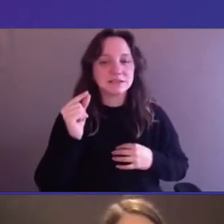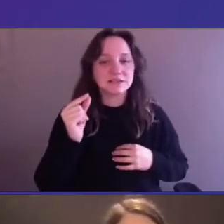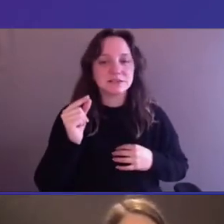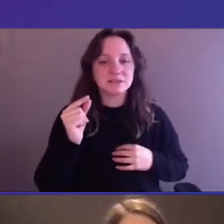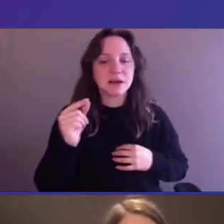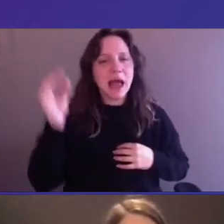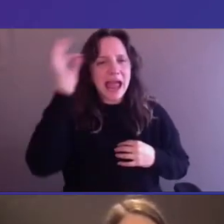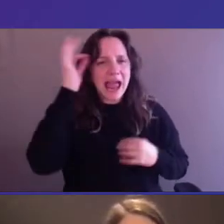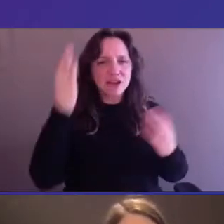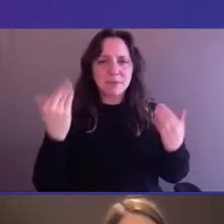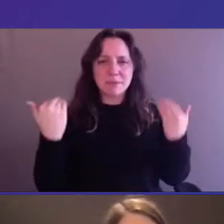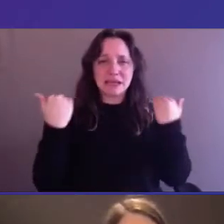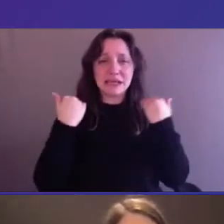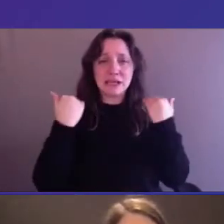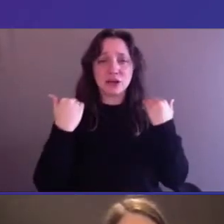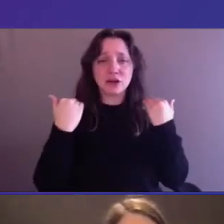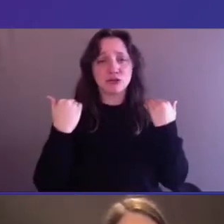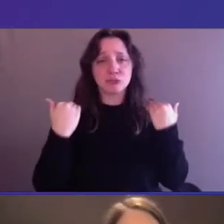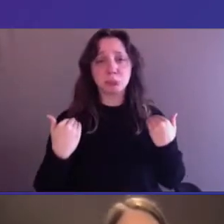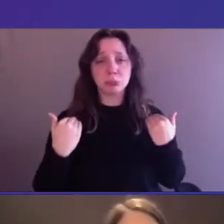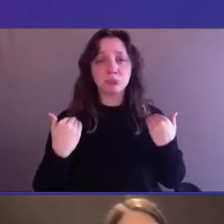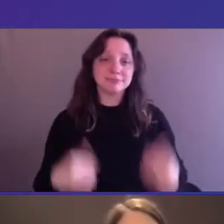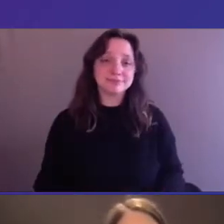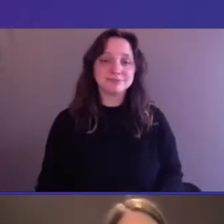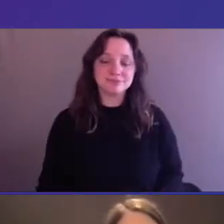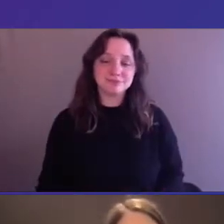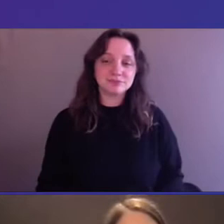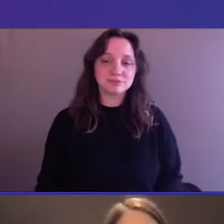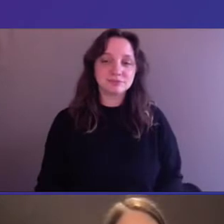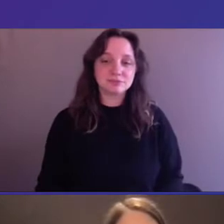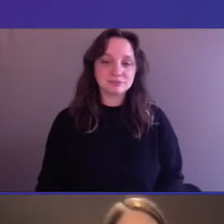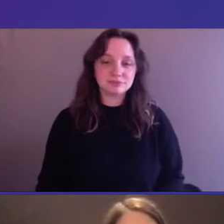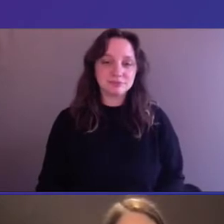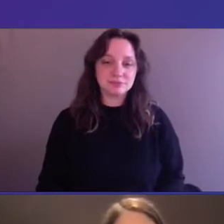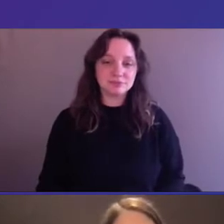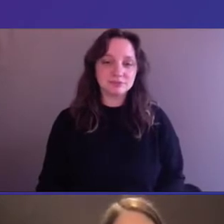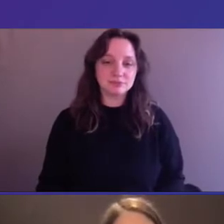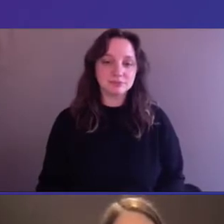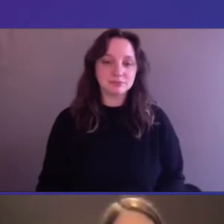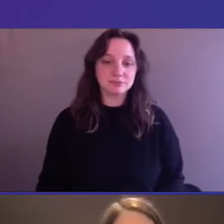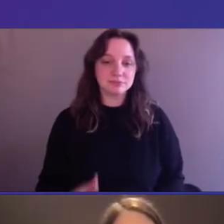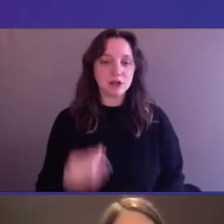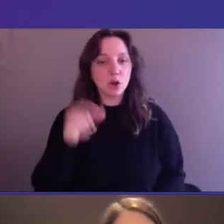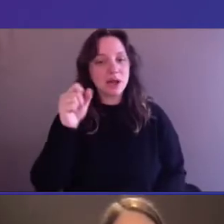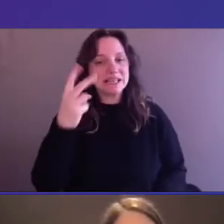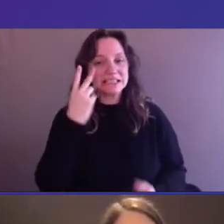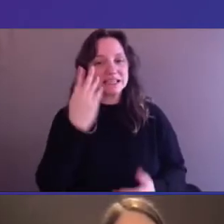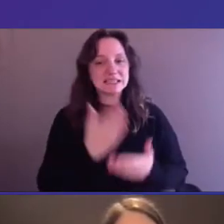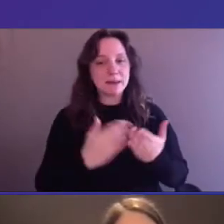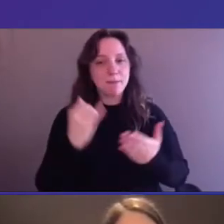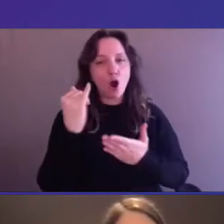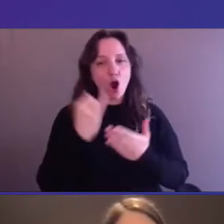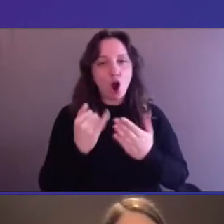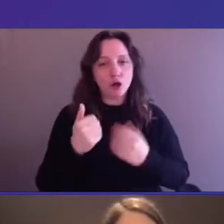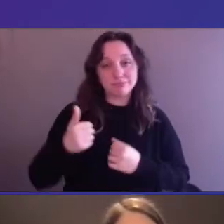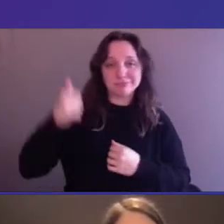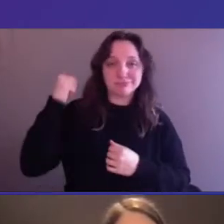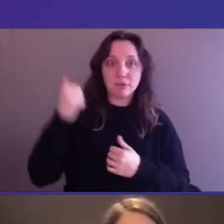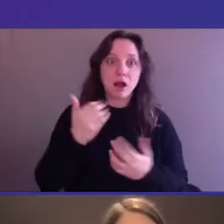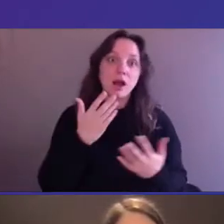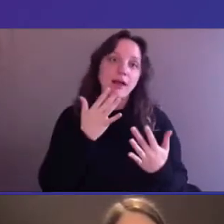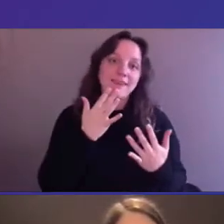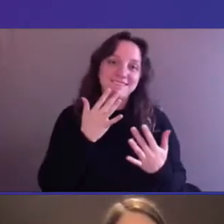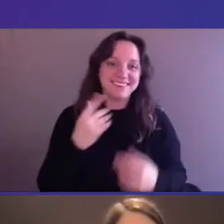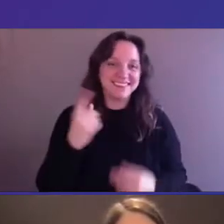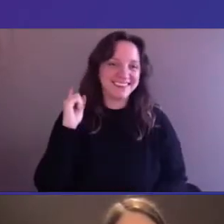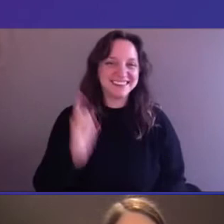little medium going towards long length. And I have, you can see some nice, very colorful artwork on the walls